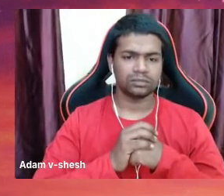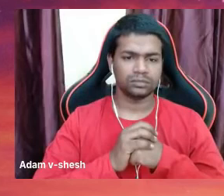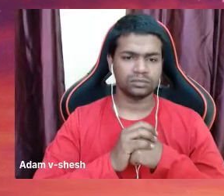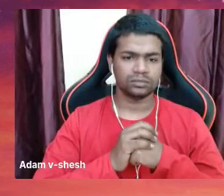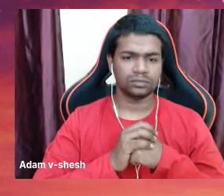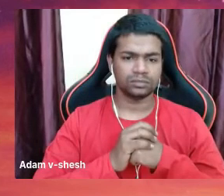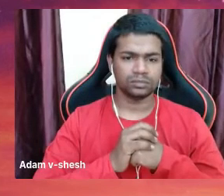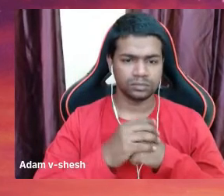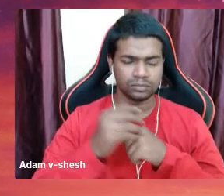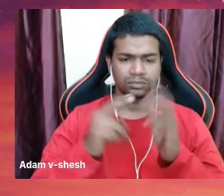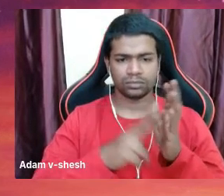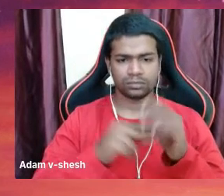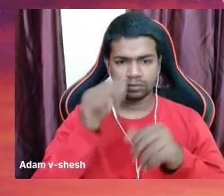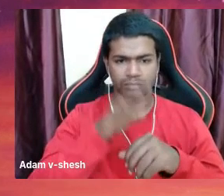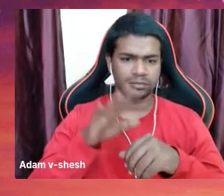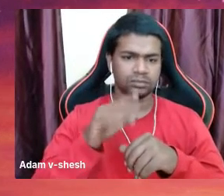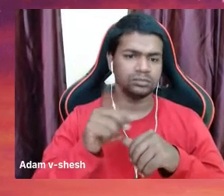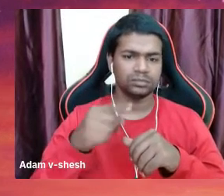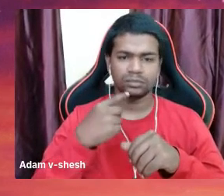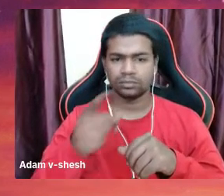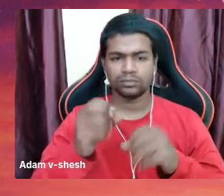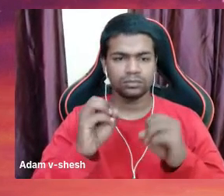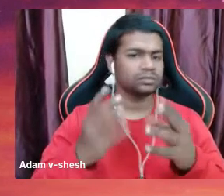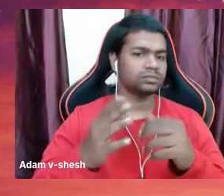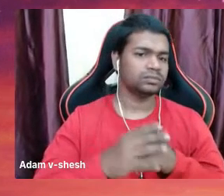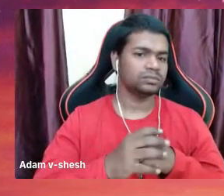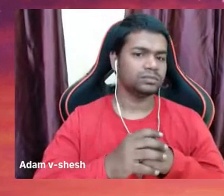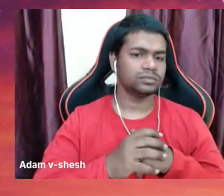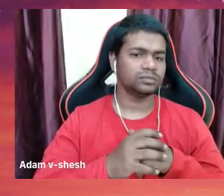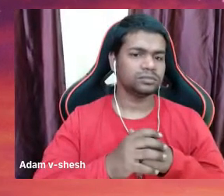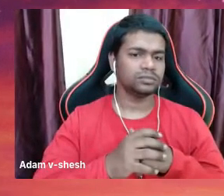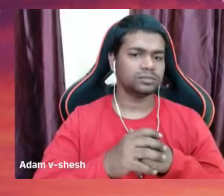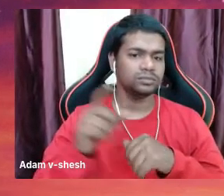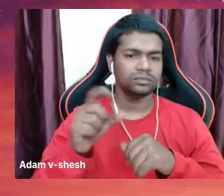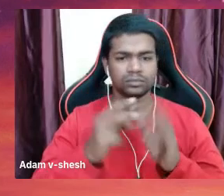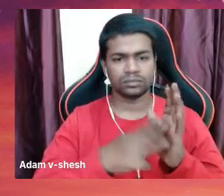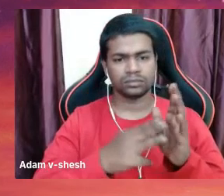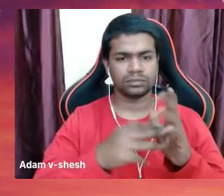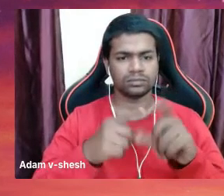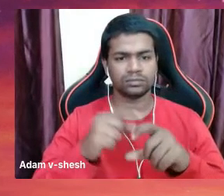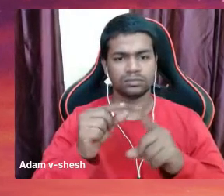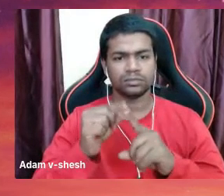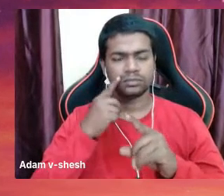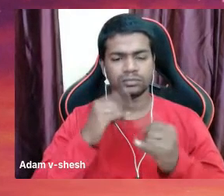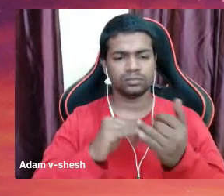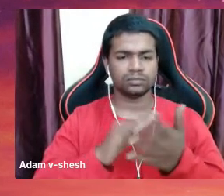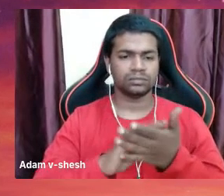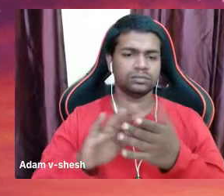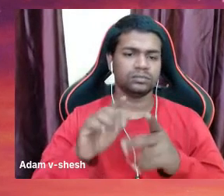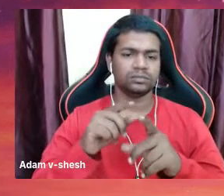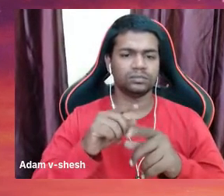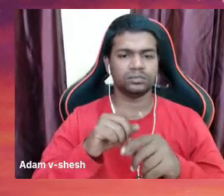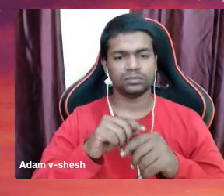I'm on this National Startup Advisory Council, chaired by the Honorable Commerce Minister, Mr. Piyush Goyal. We meet once a quarter. We